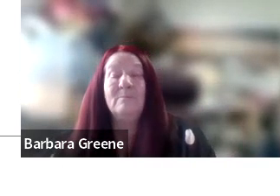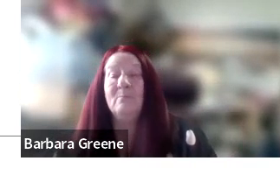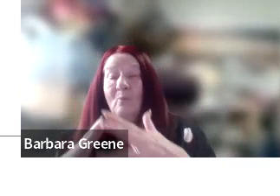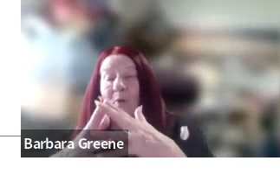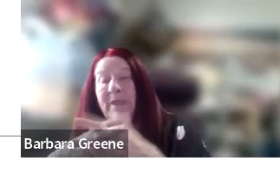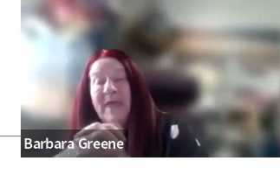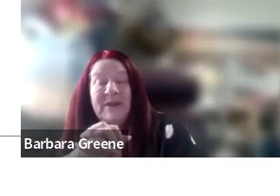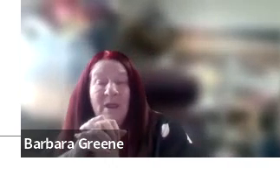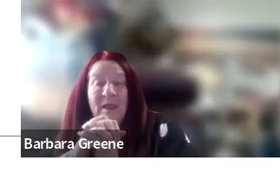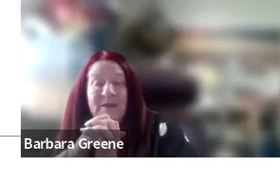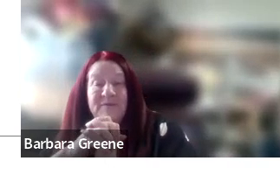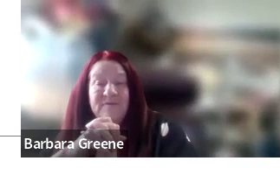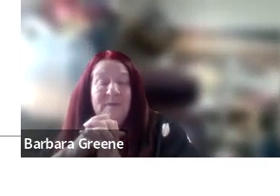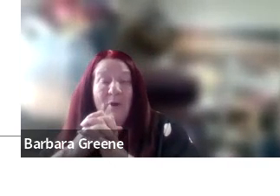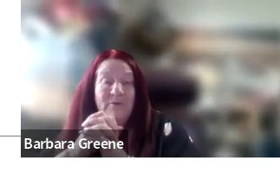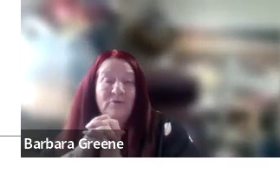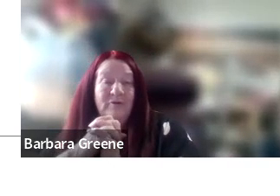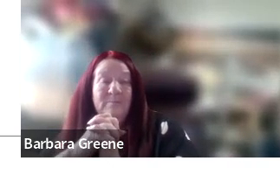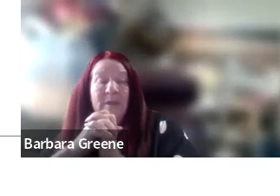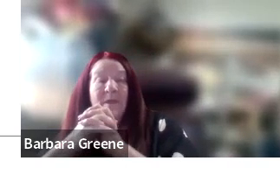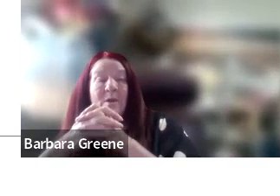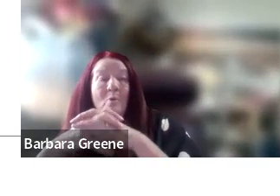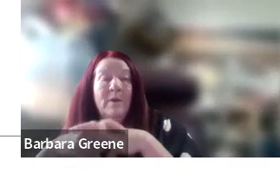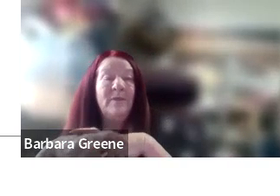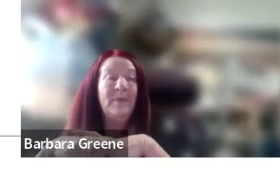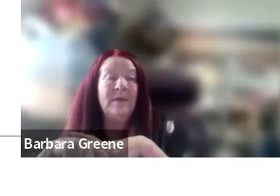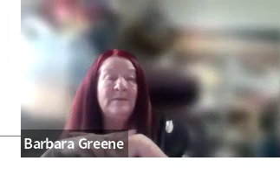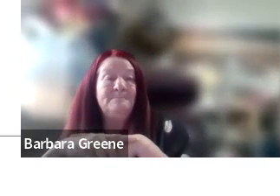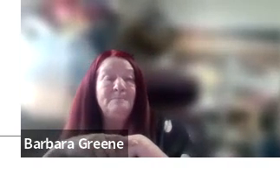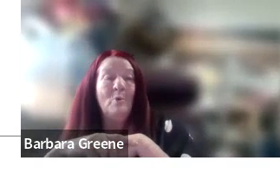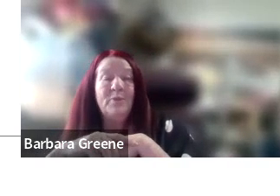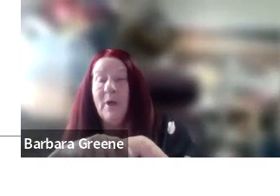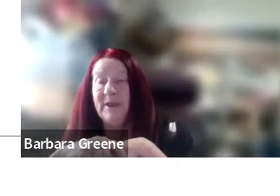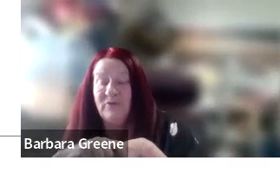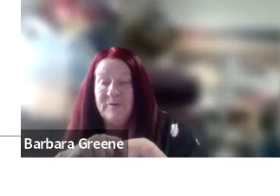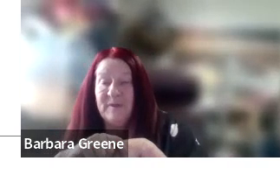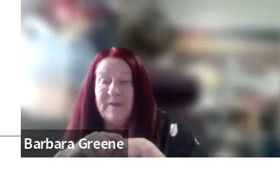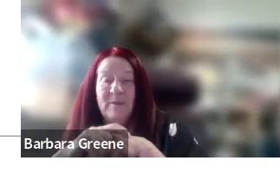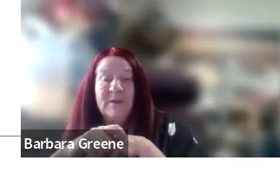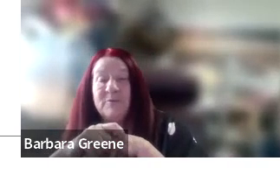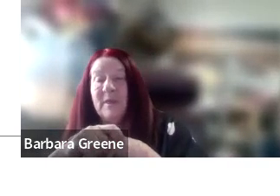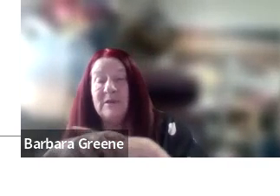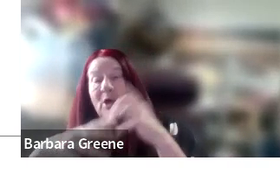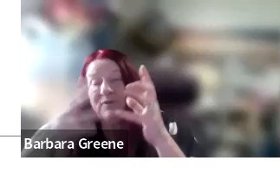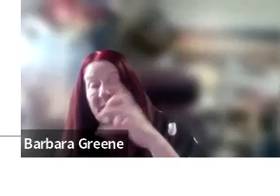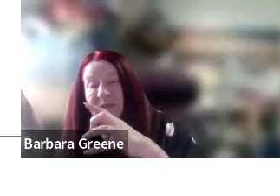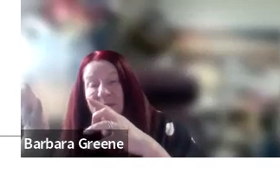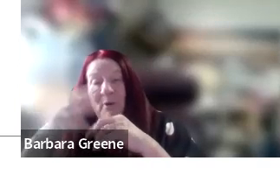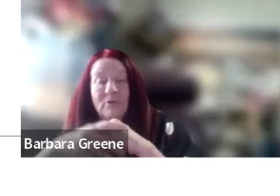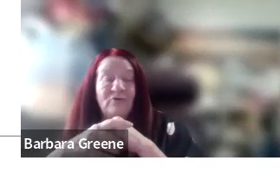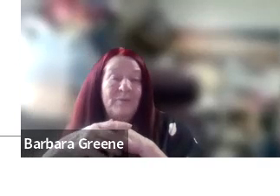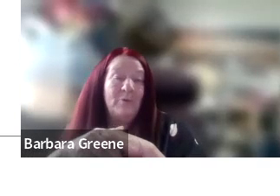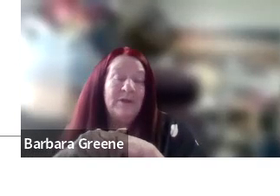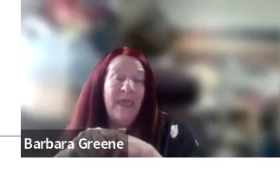then we had an existing partnership with one agency, and it was a